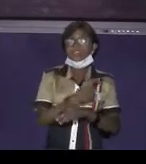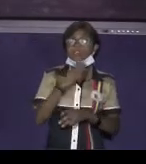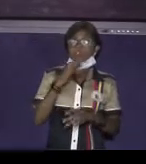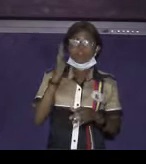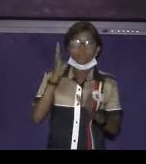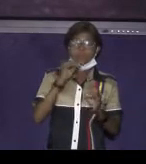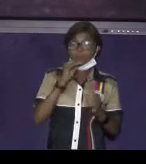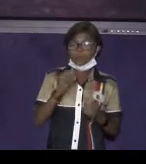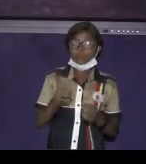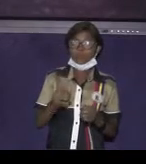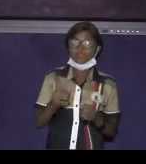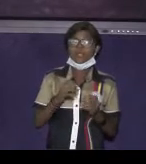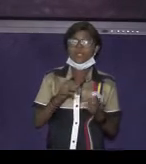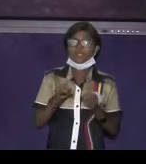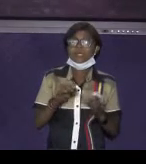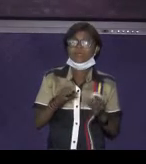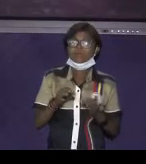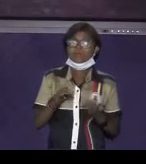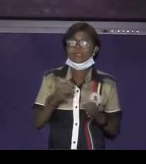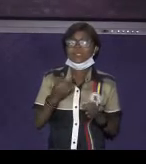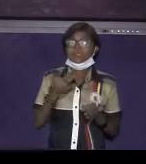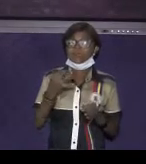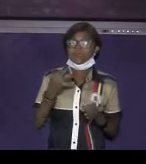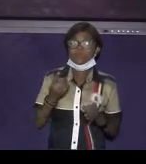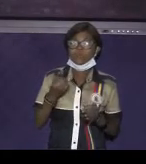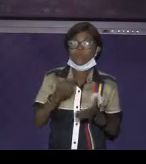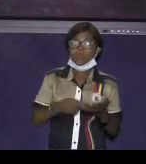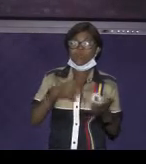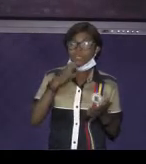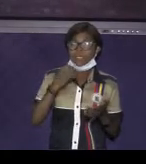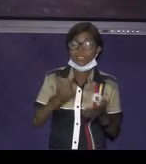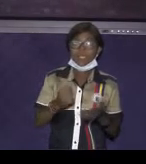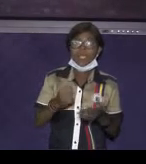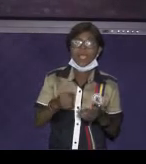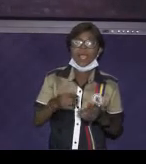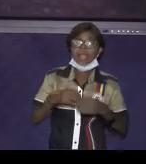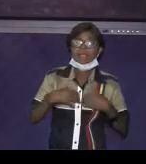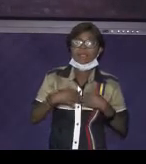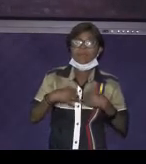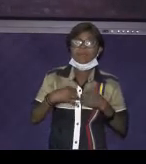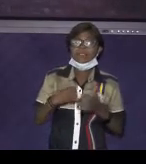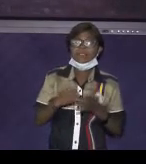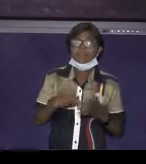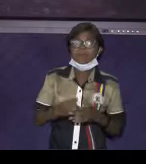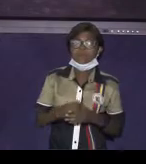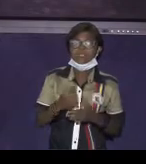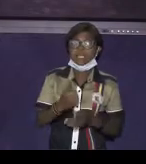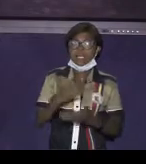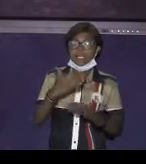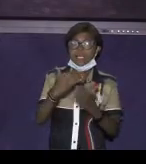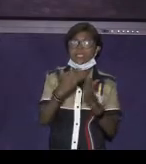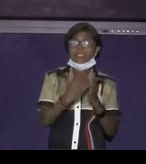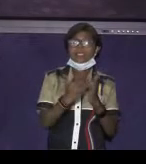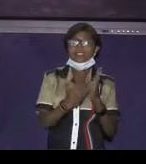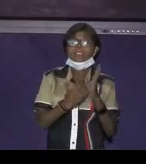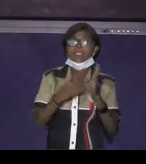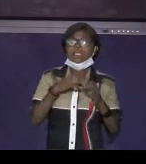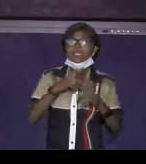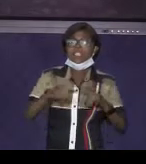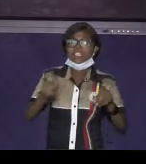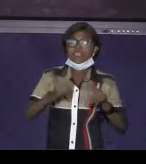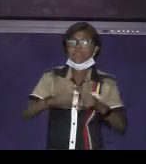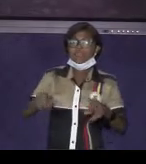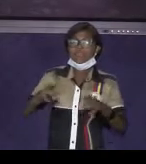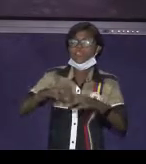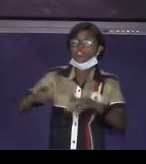is, and you should be able to list some examples of animals found in different regions in Nigeria.